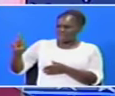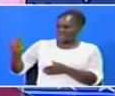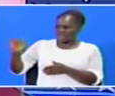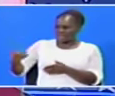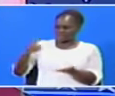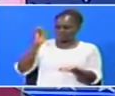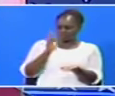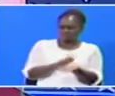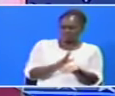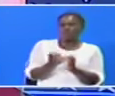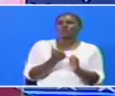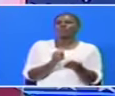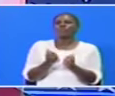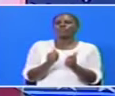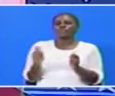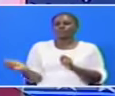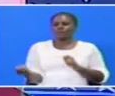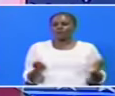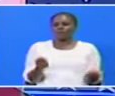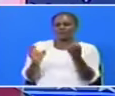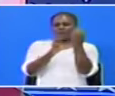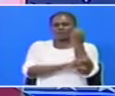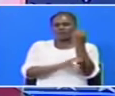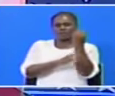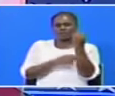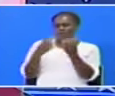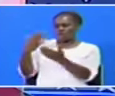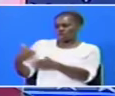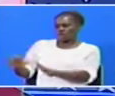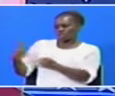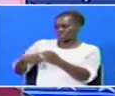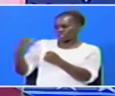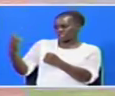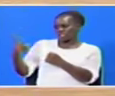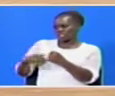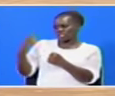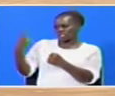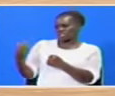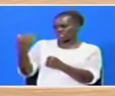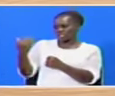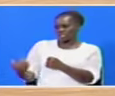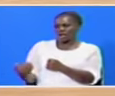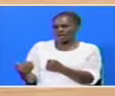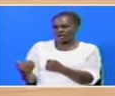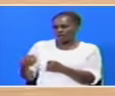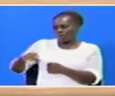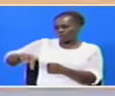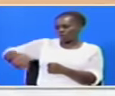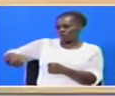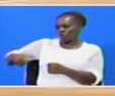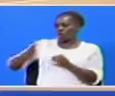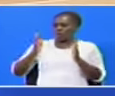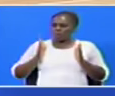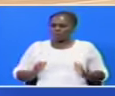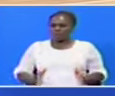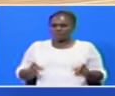Championships being staged in the country. Yeah, Cheruiyot lost 6-3, 6-3 to Yassine Idmbarek of Morocco, while countryman